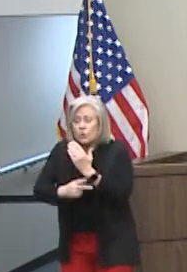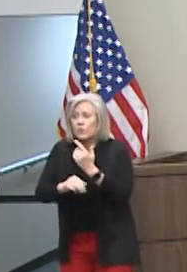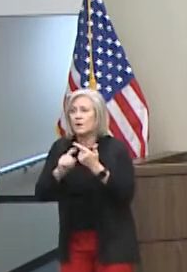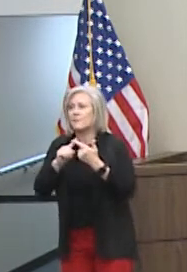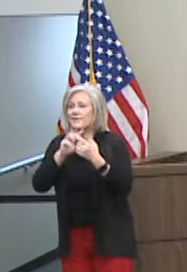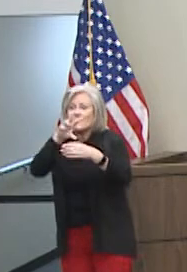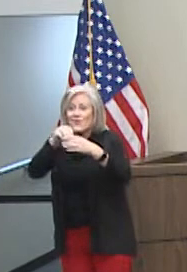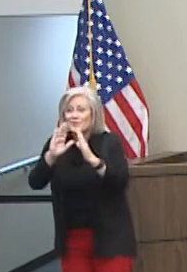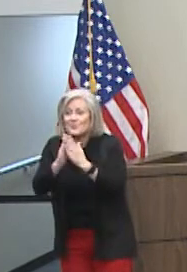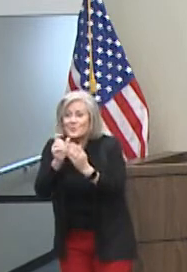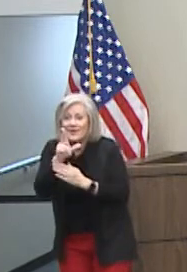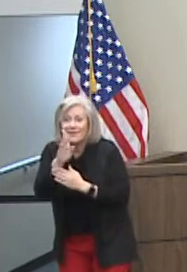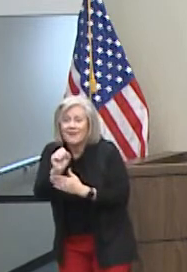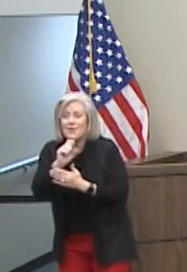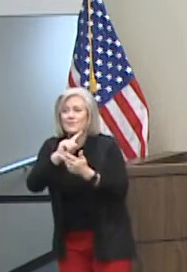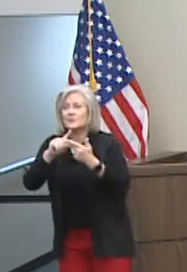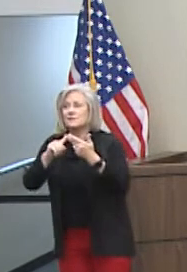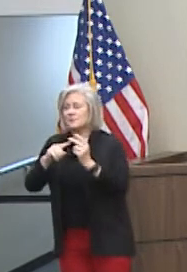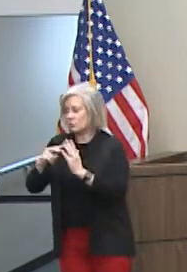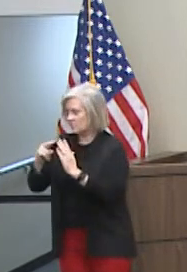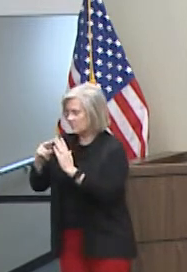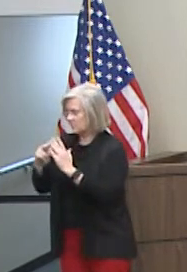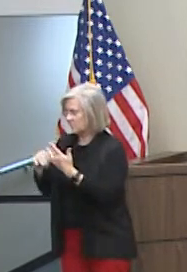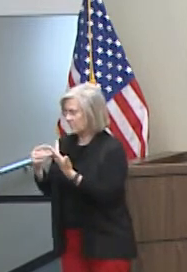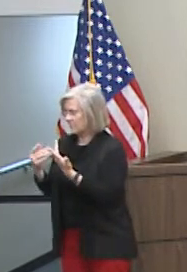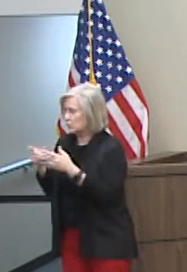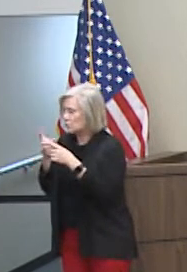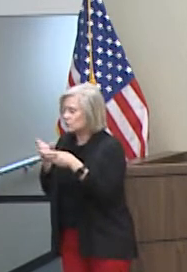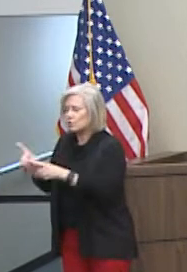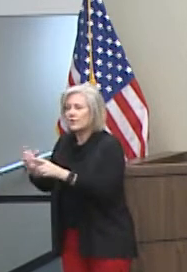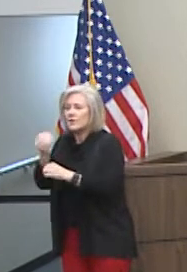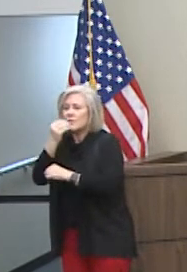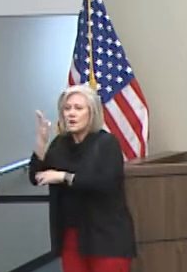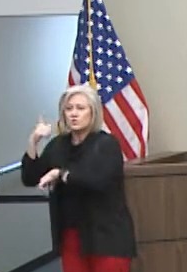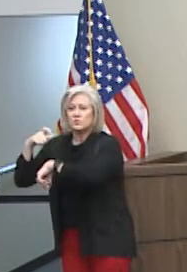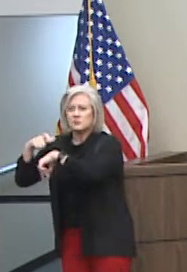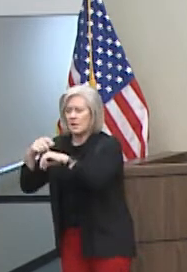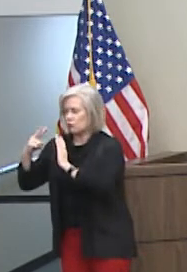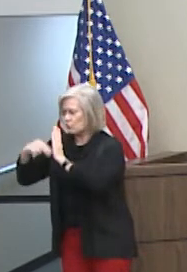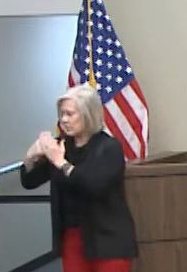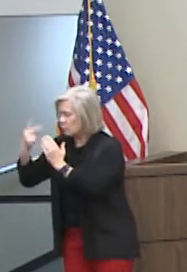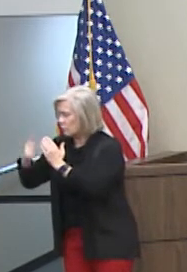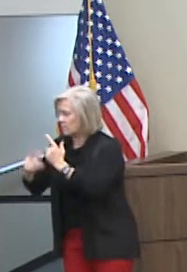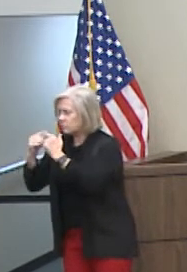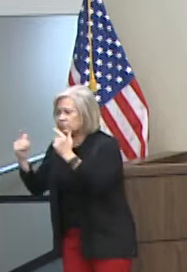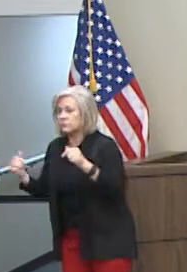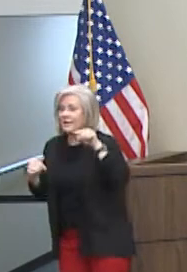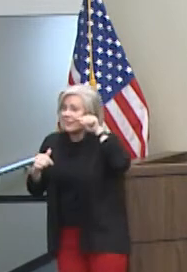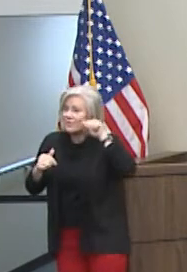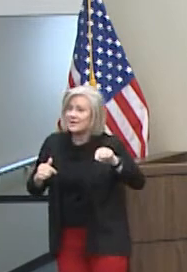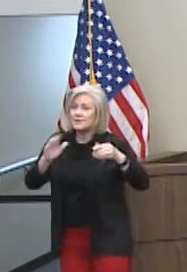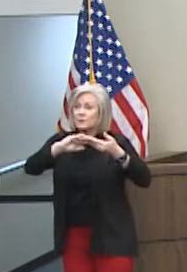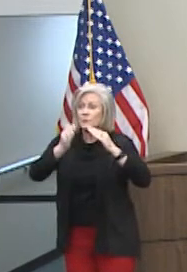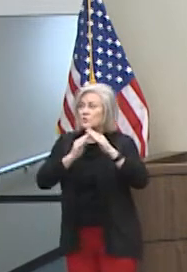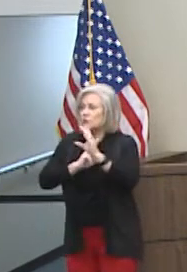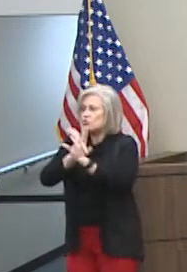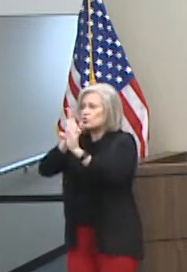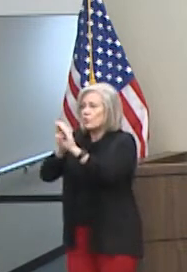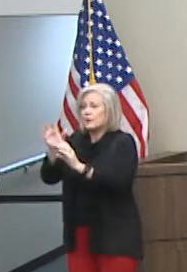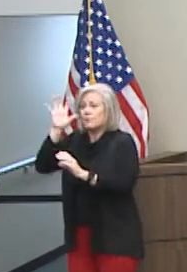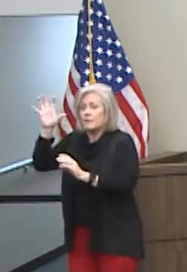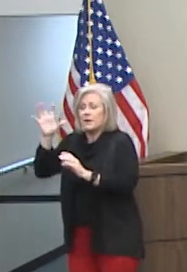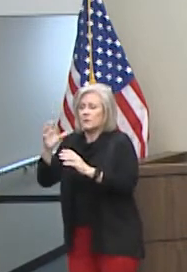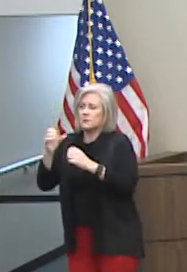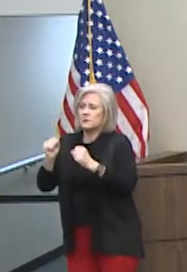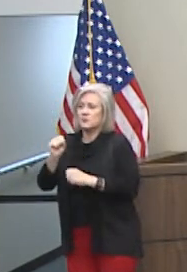and reading with our young people and mentoring our young people during lunch. It was this community that joined Baylor's Solid Gold Neighbor Initiative and